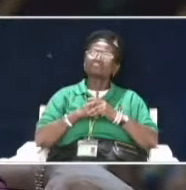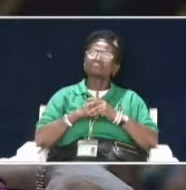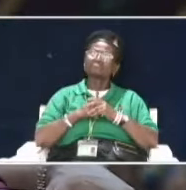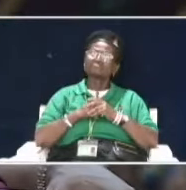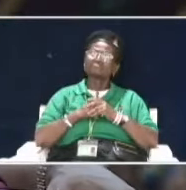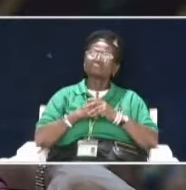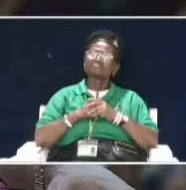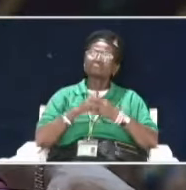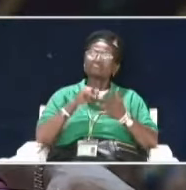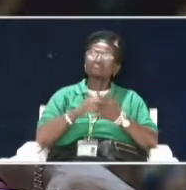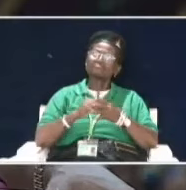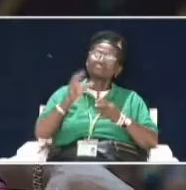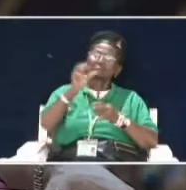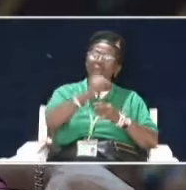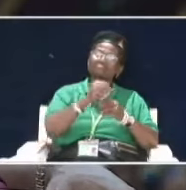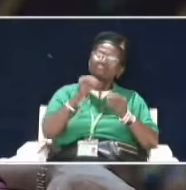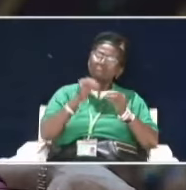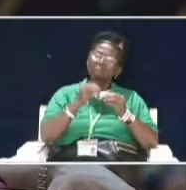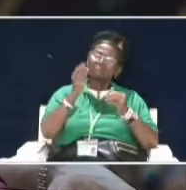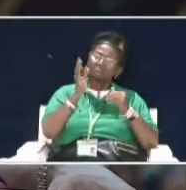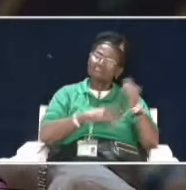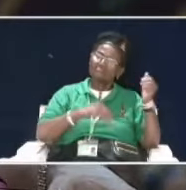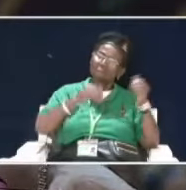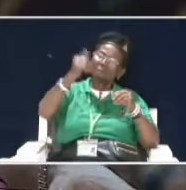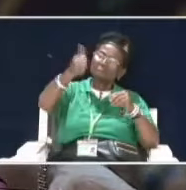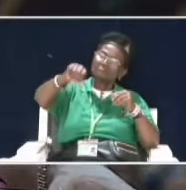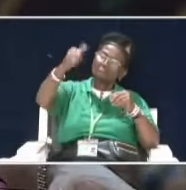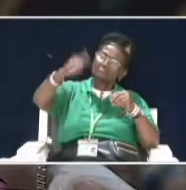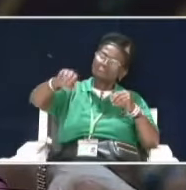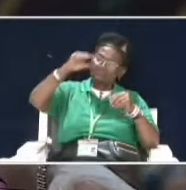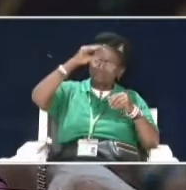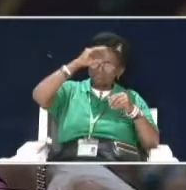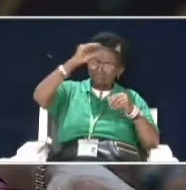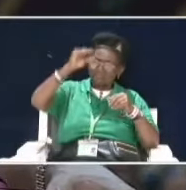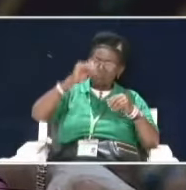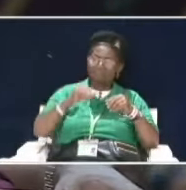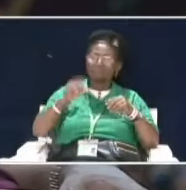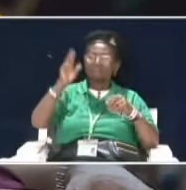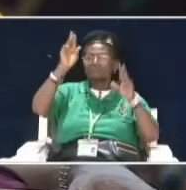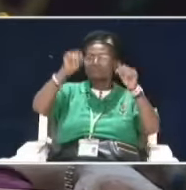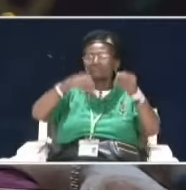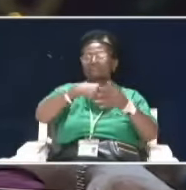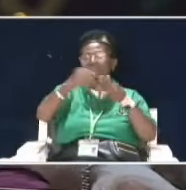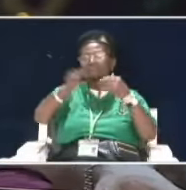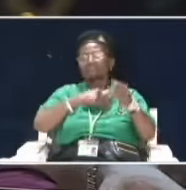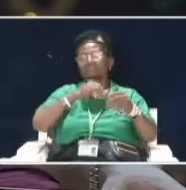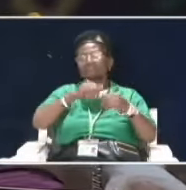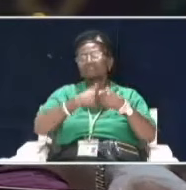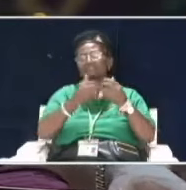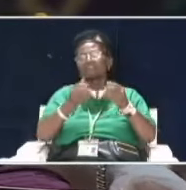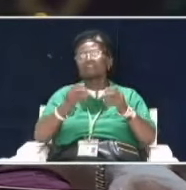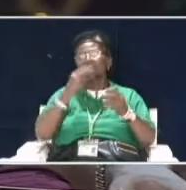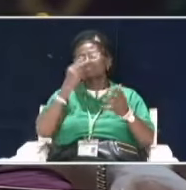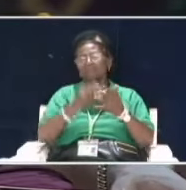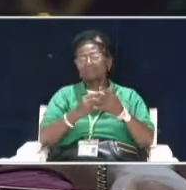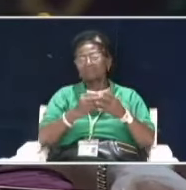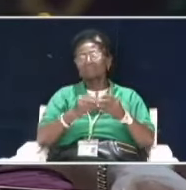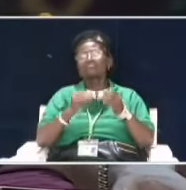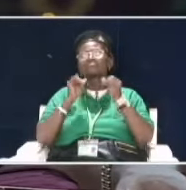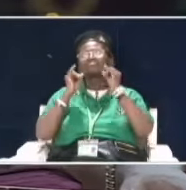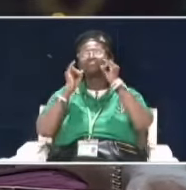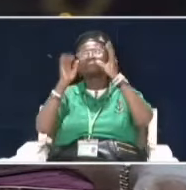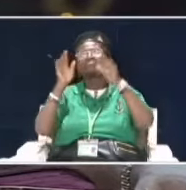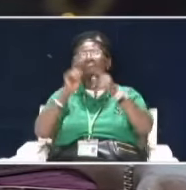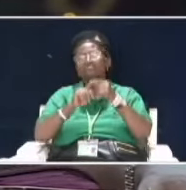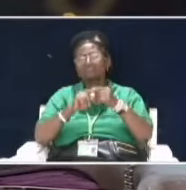It takes more than any man, no matter how well intentioned,